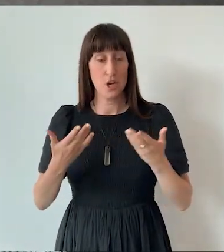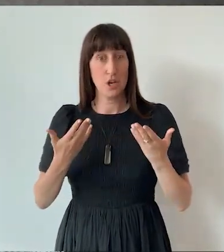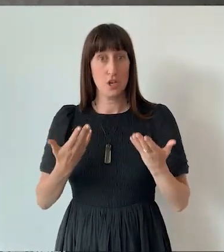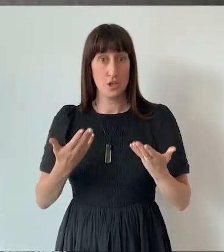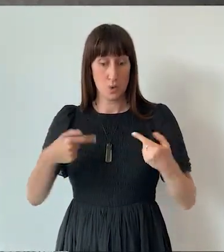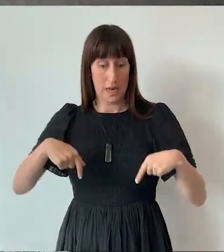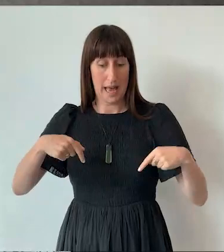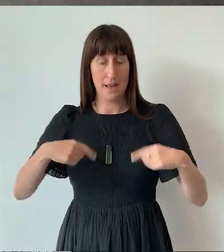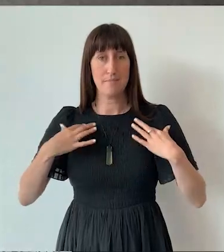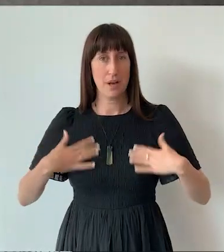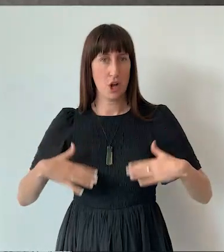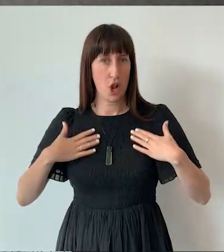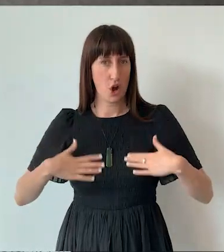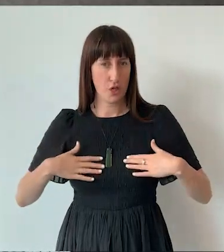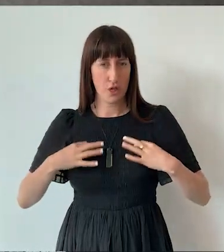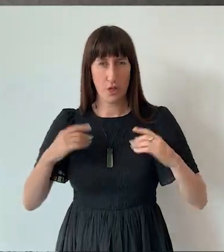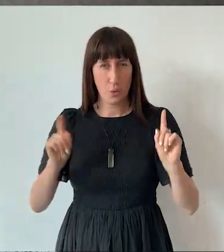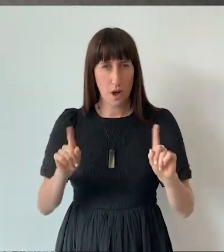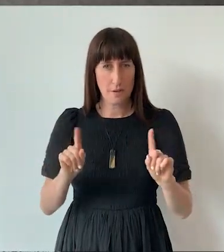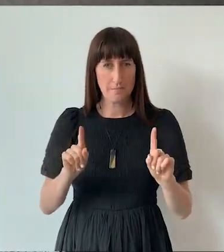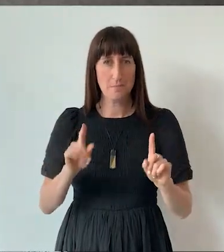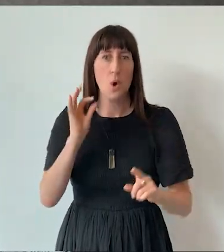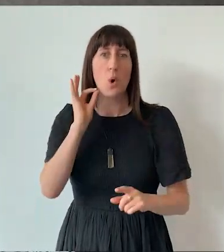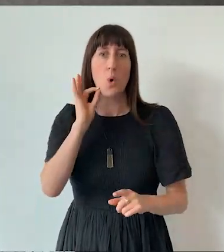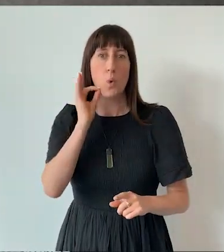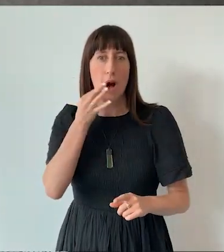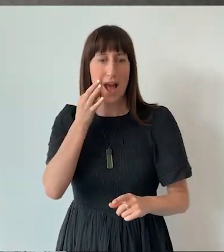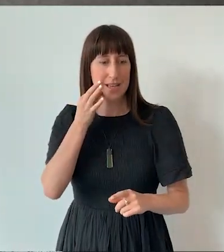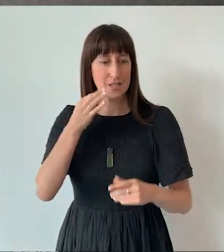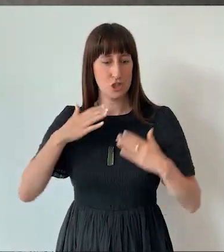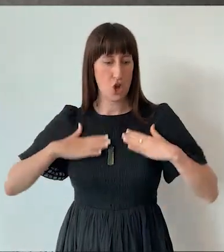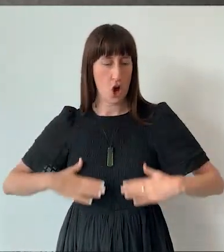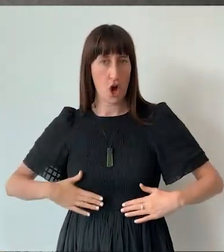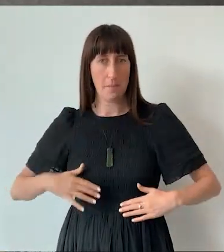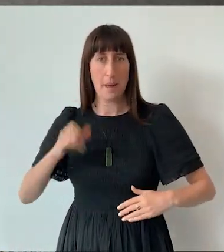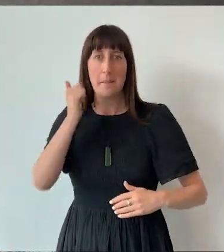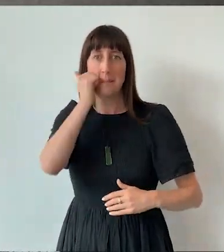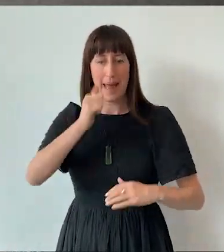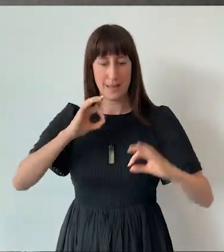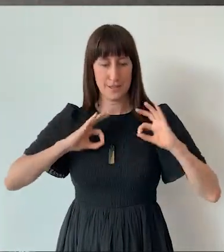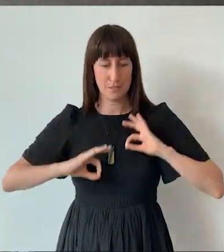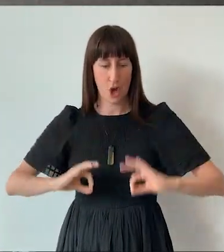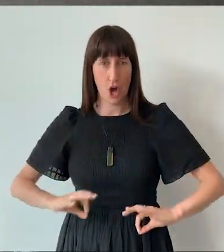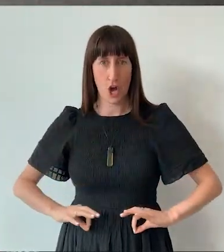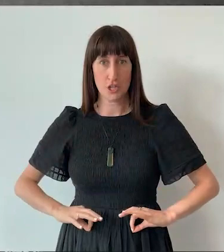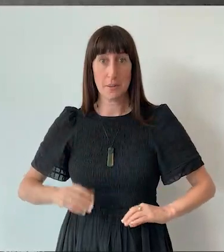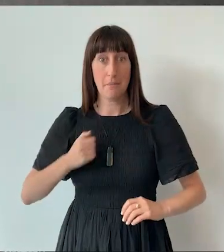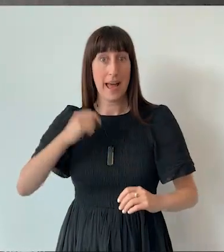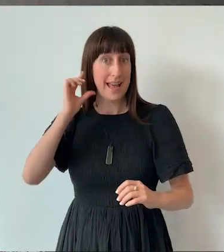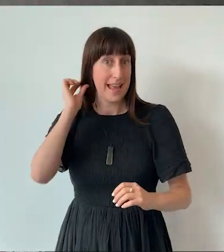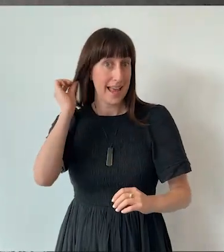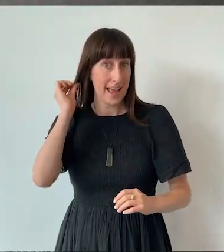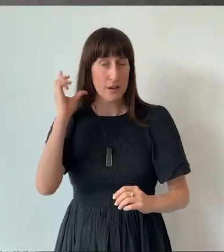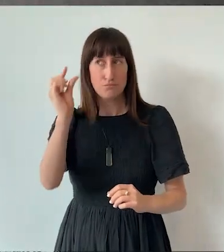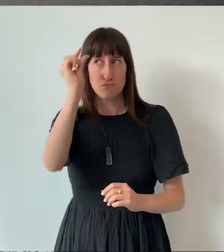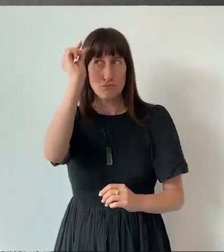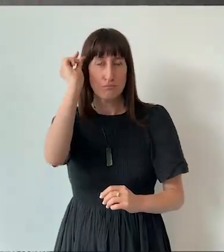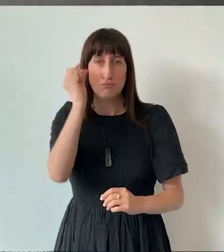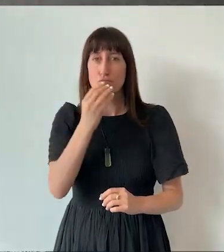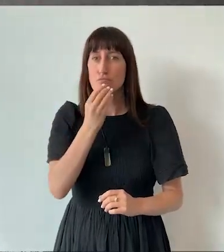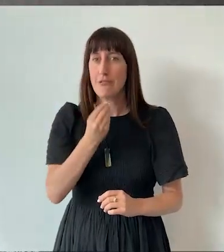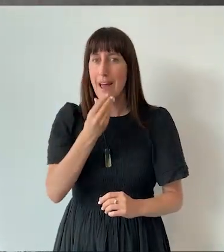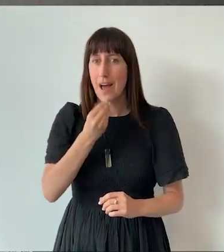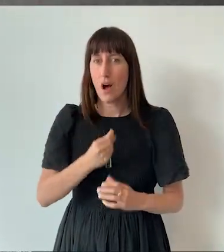white short sleeve top with lots of black spots on it. I have short brown hair and I'm wearing small